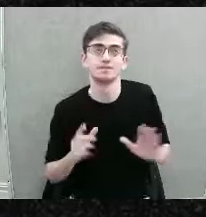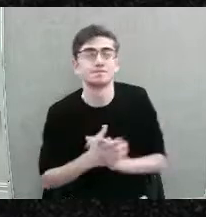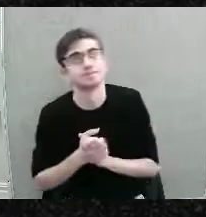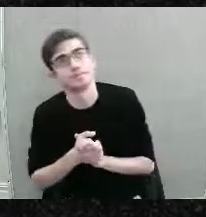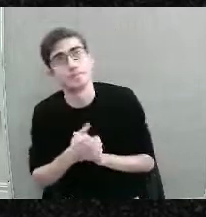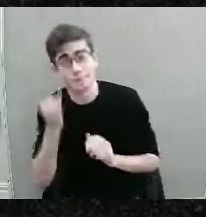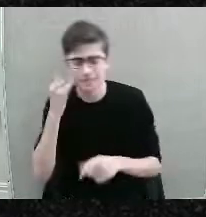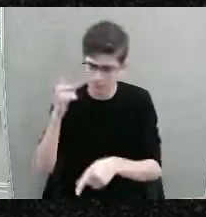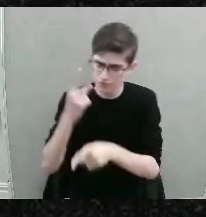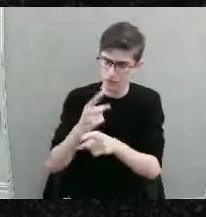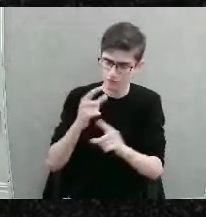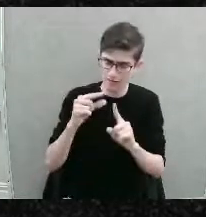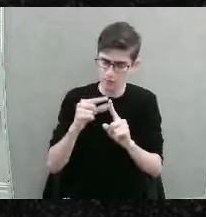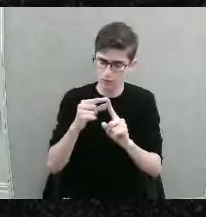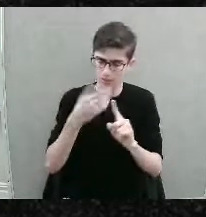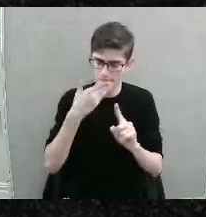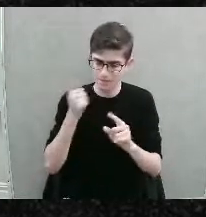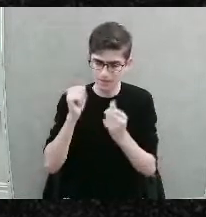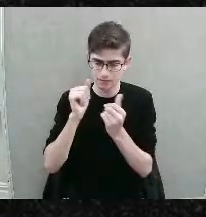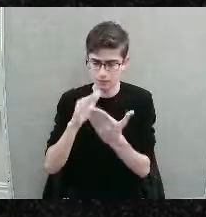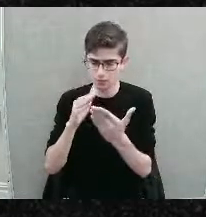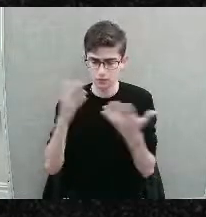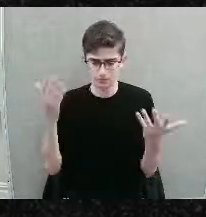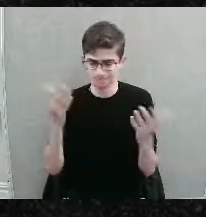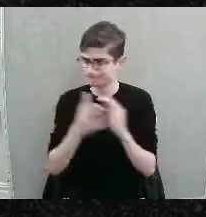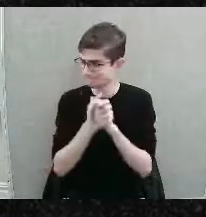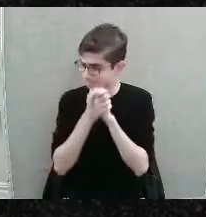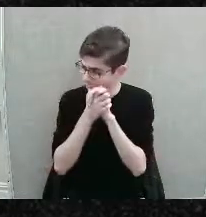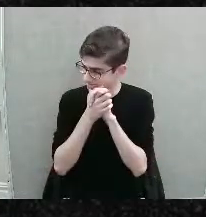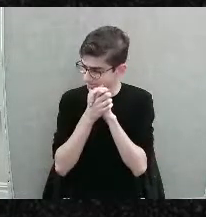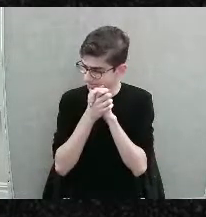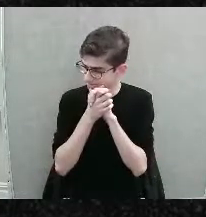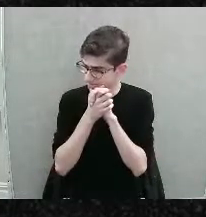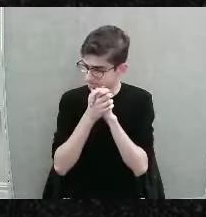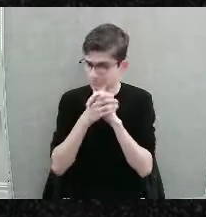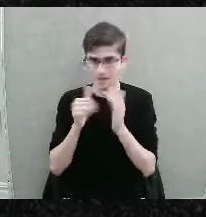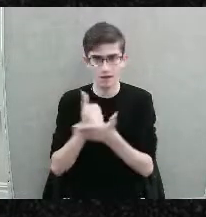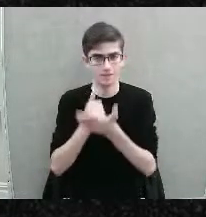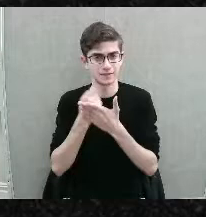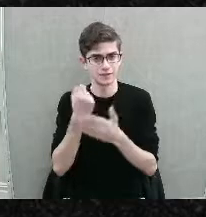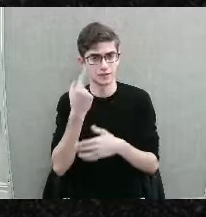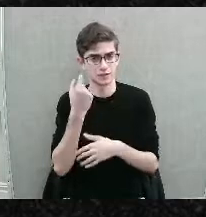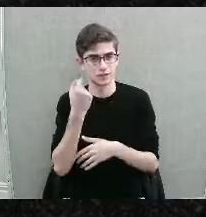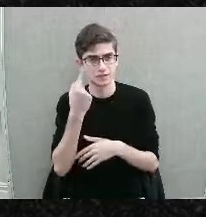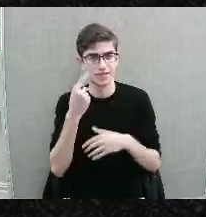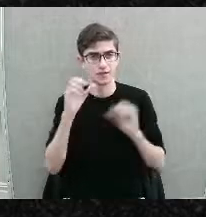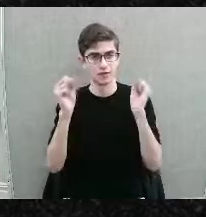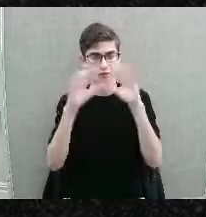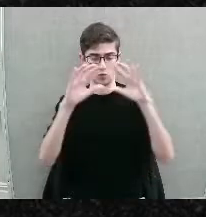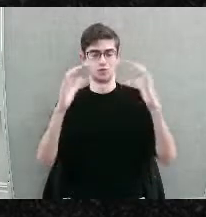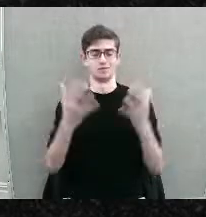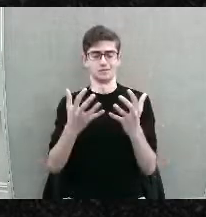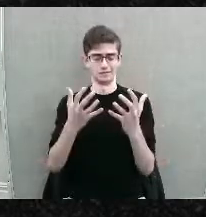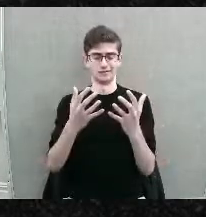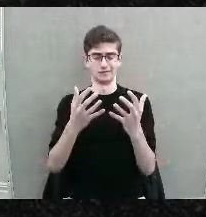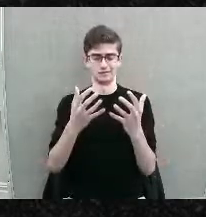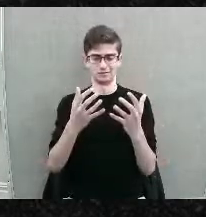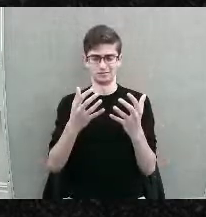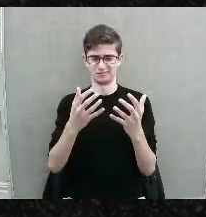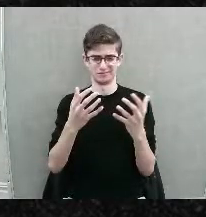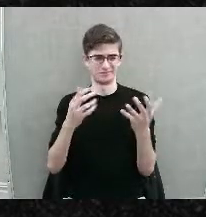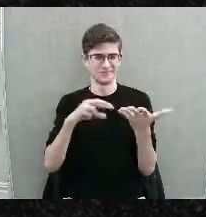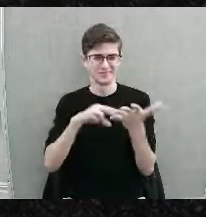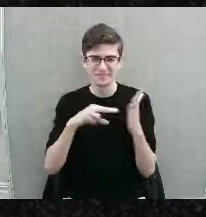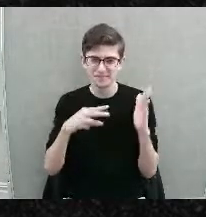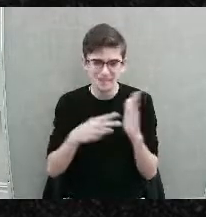And if so, if it is the best term to use to understand the various cases we were looking at, what are its central features?